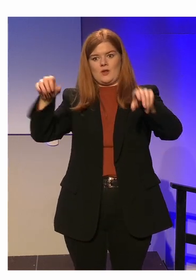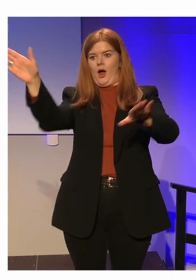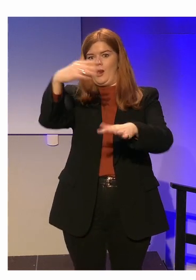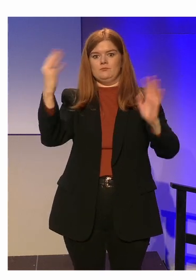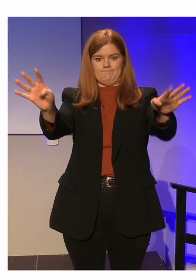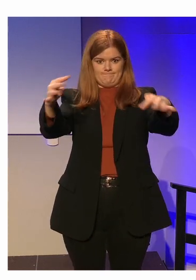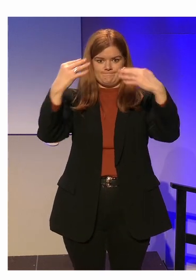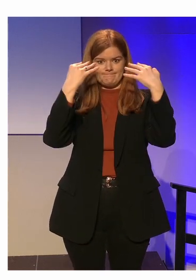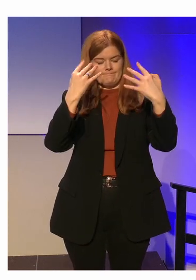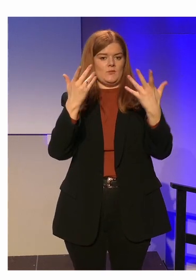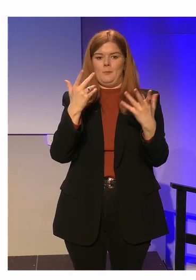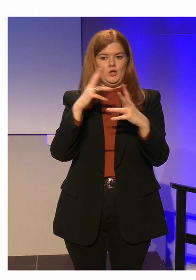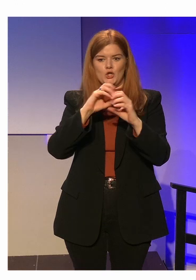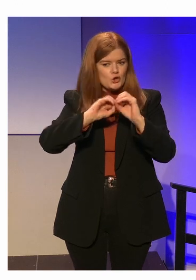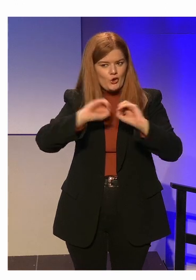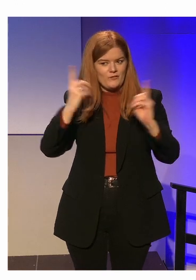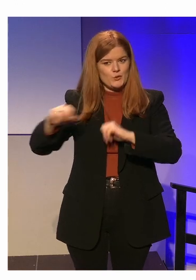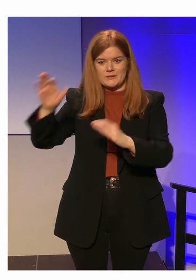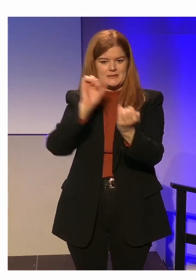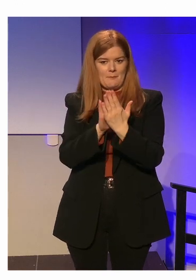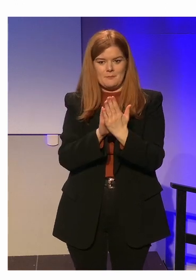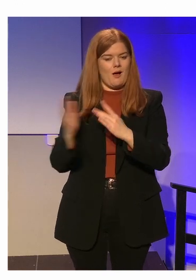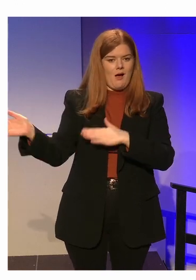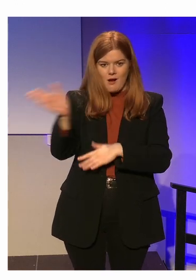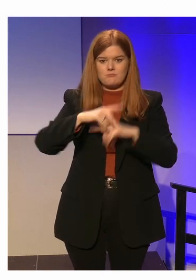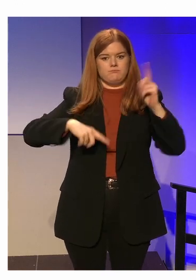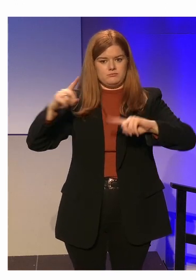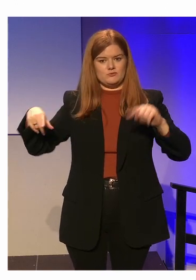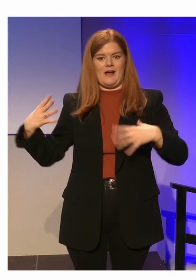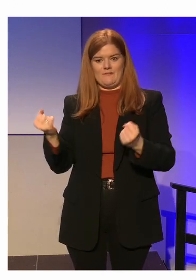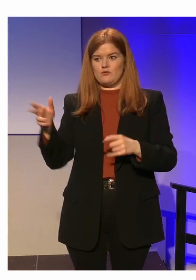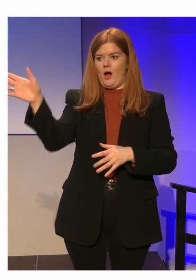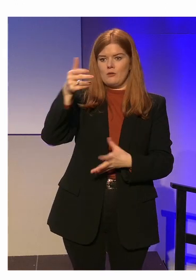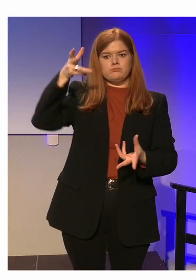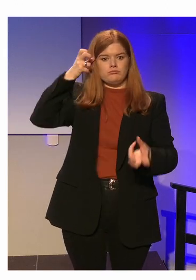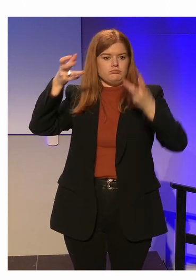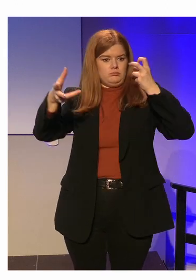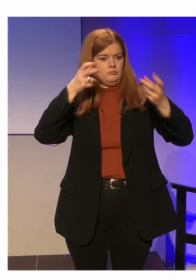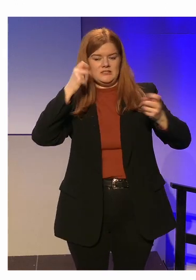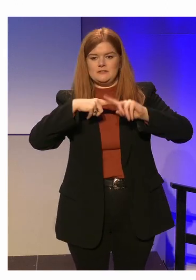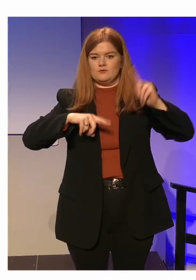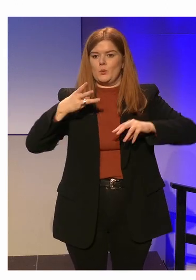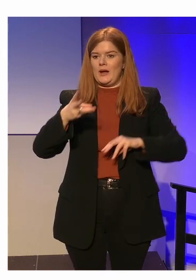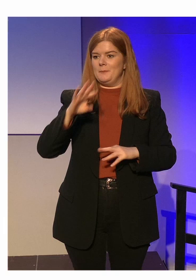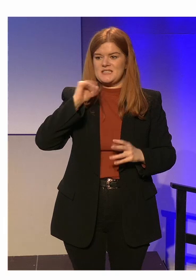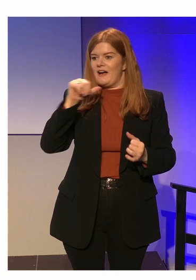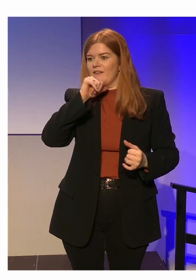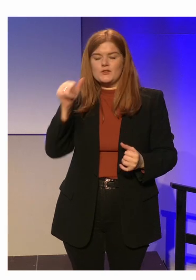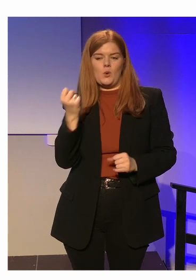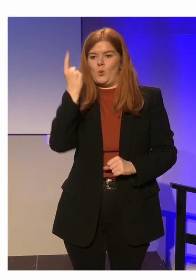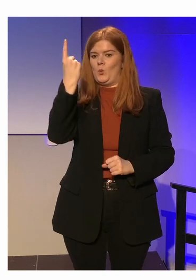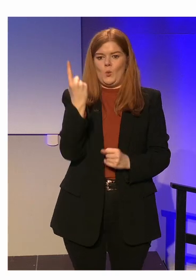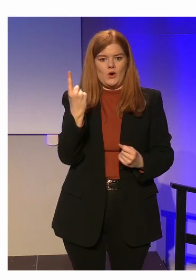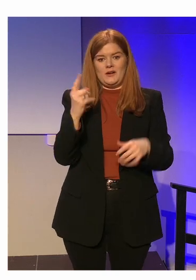right? None of you are the same. All of you are experiencing this in a very different way. And there is no such thing as